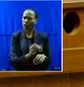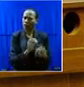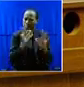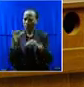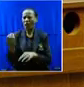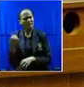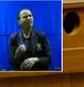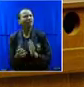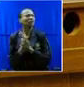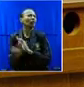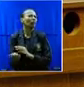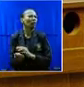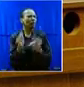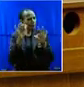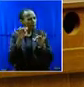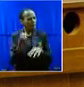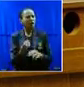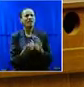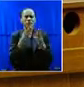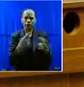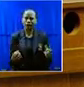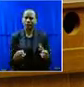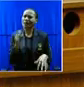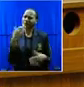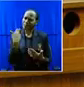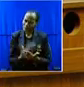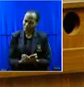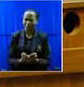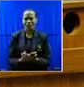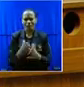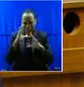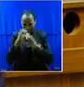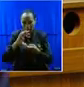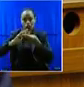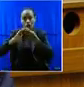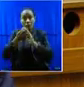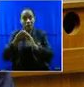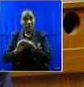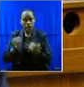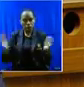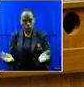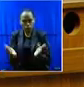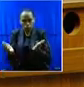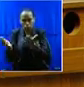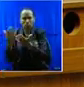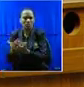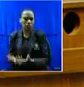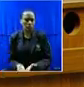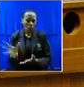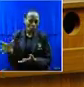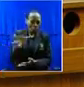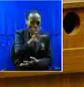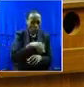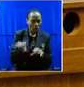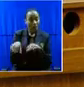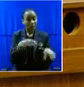society to respond to local community priorities. These activities will be